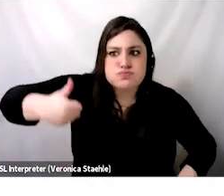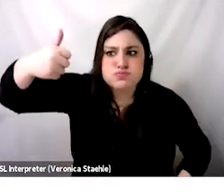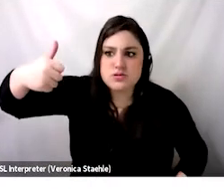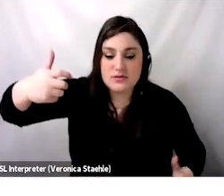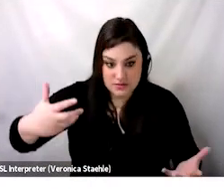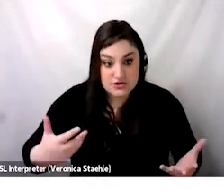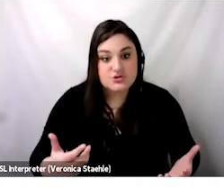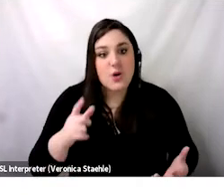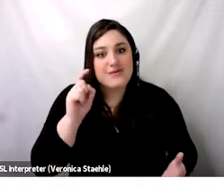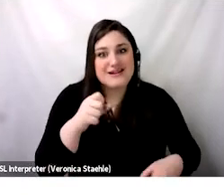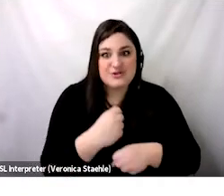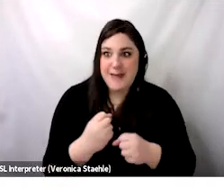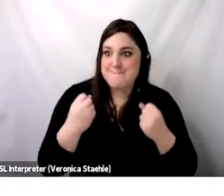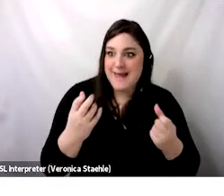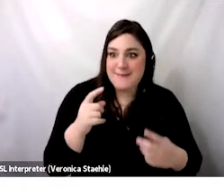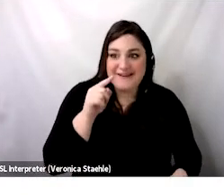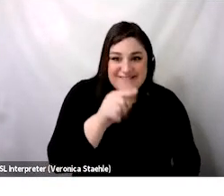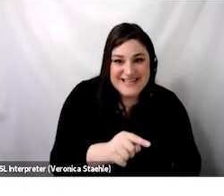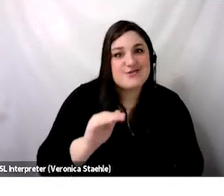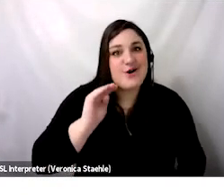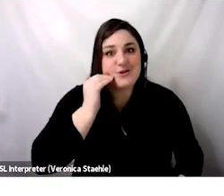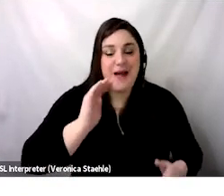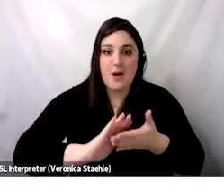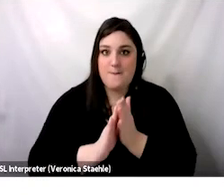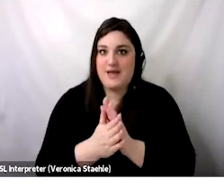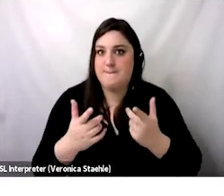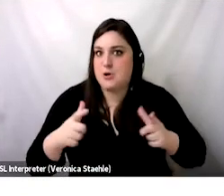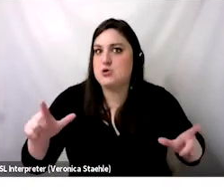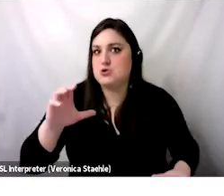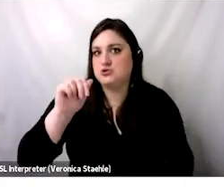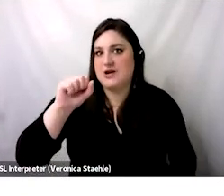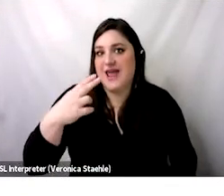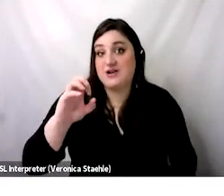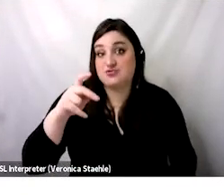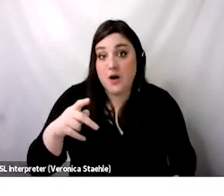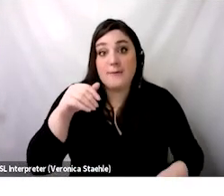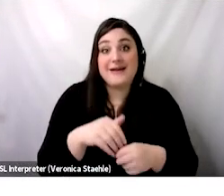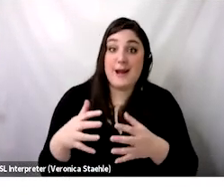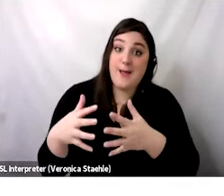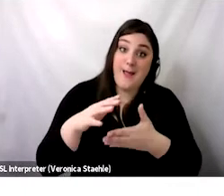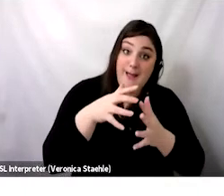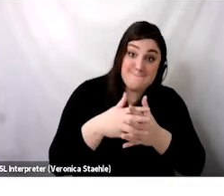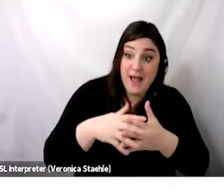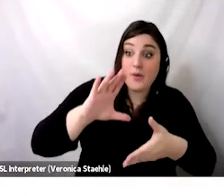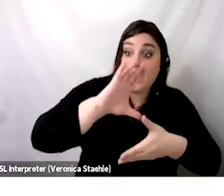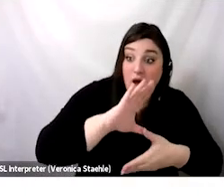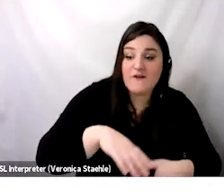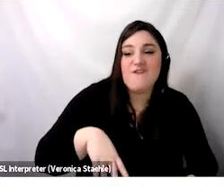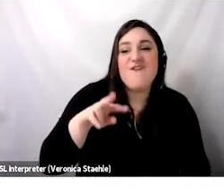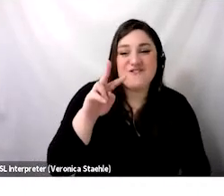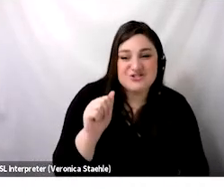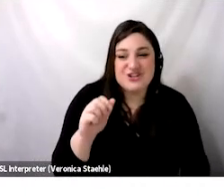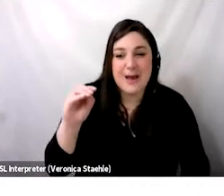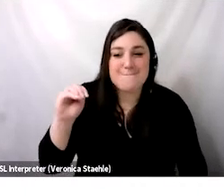Tobacco became the cash crop here in America, here in Virginia and Maryland, and as a result, meant